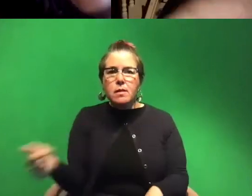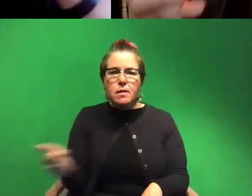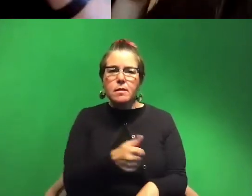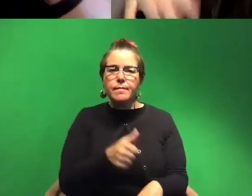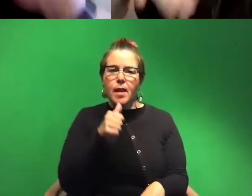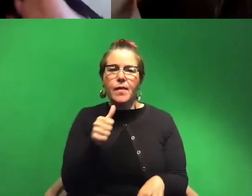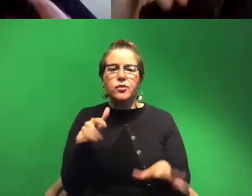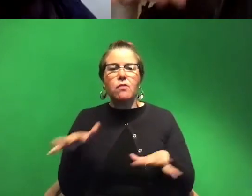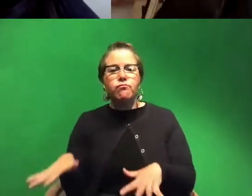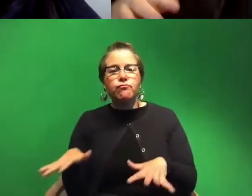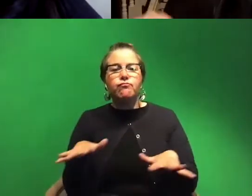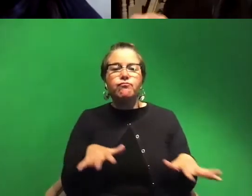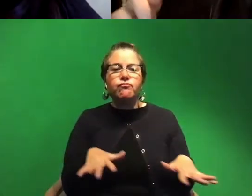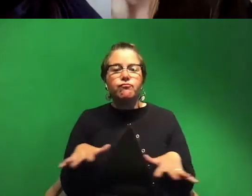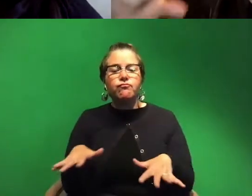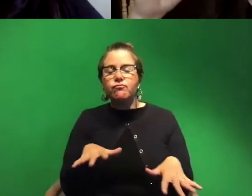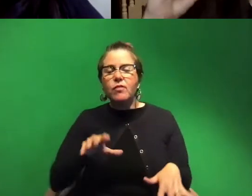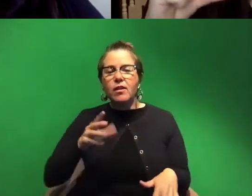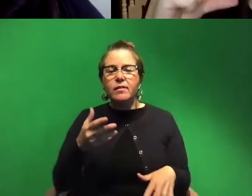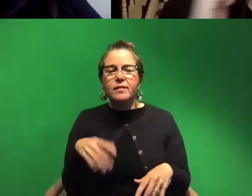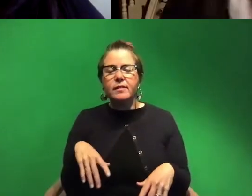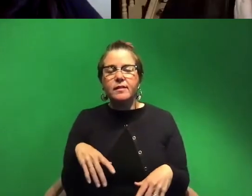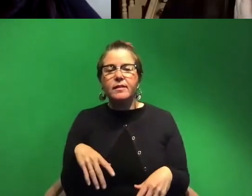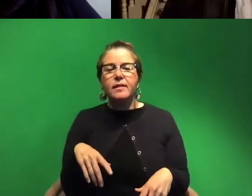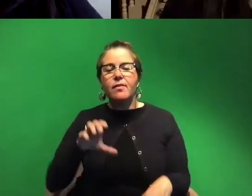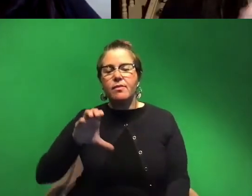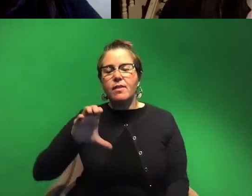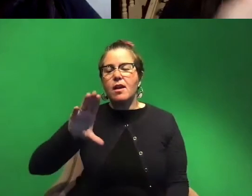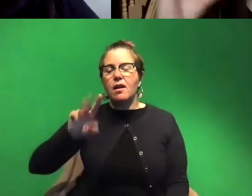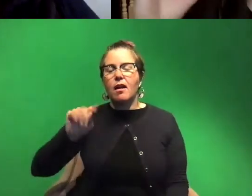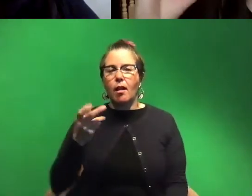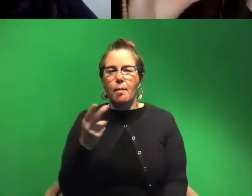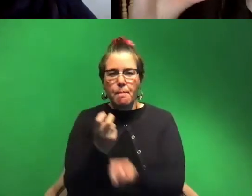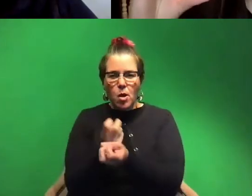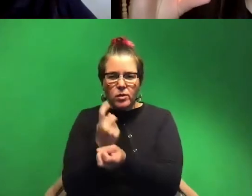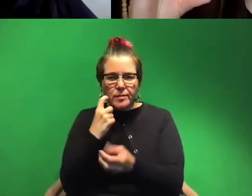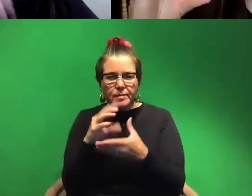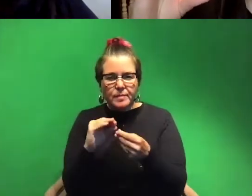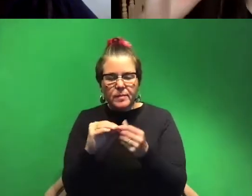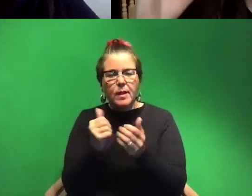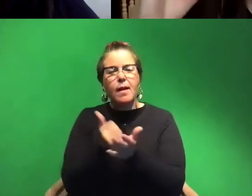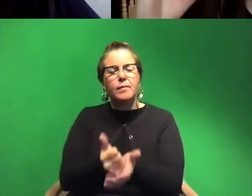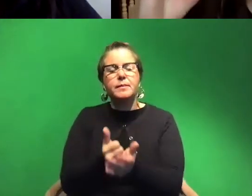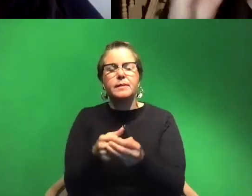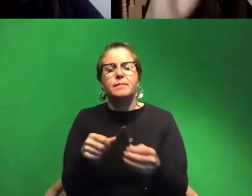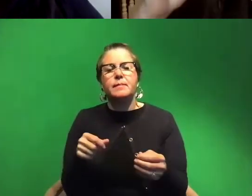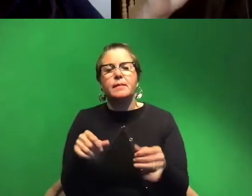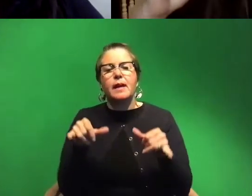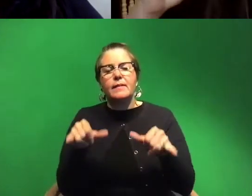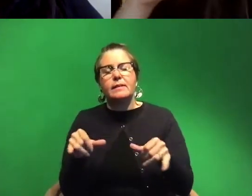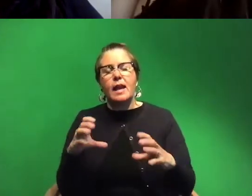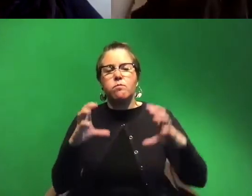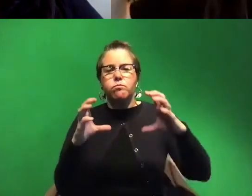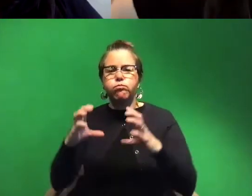kind of hover and chill. That cuttle bone helps them stay buoyant. Like, they